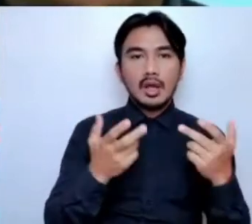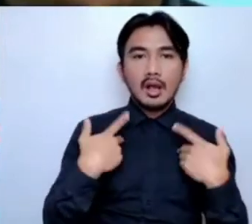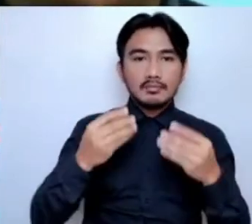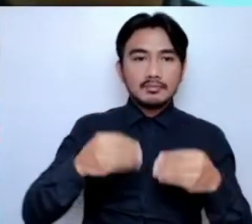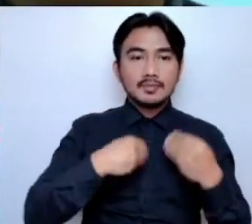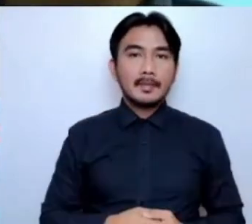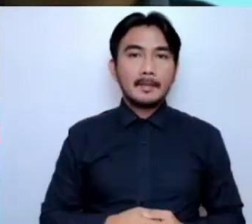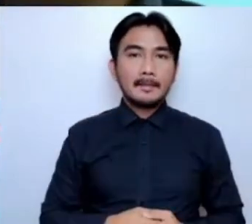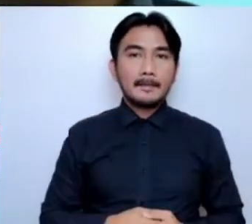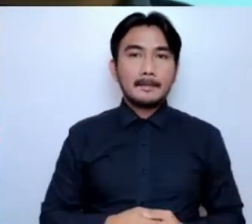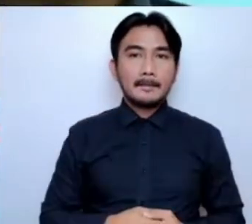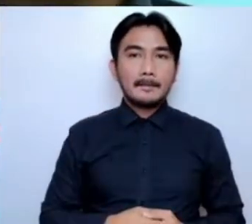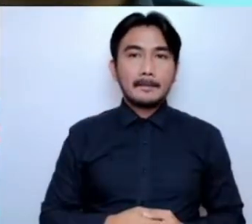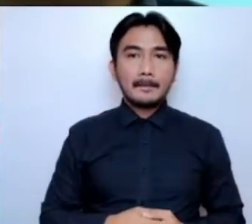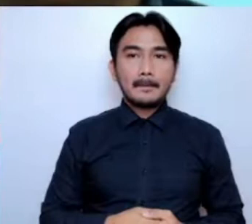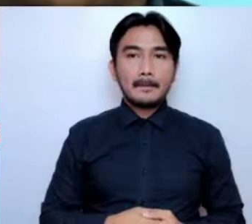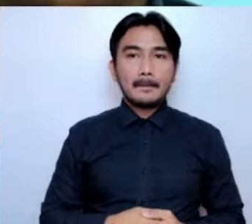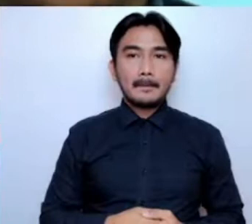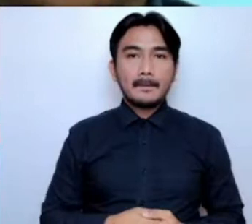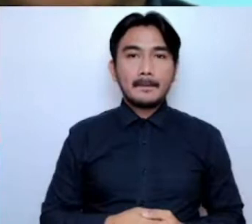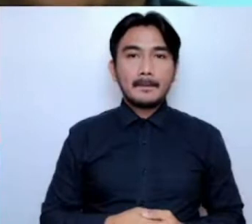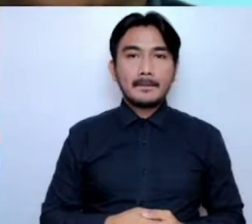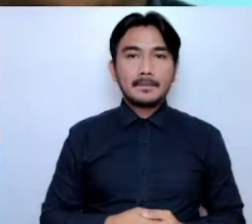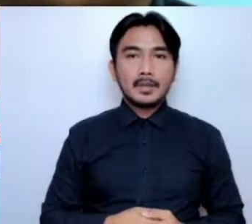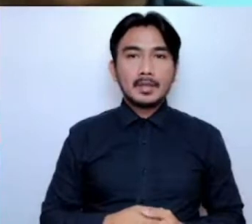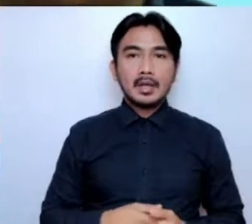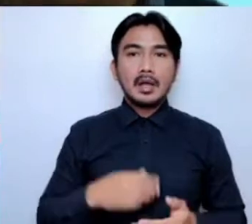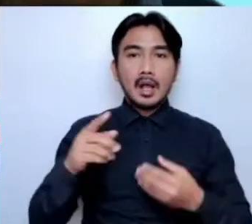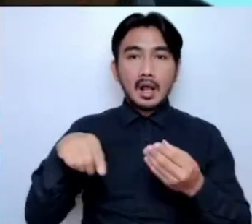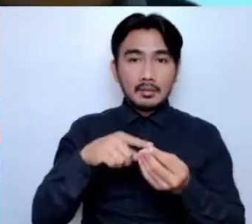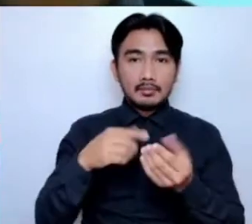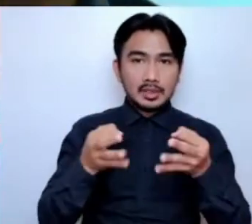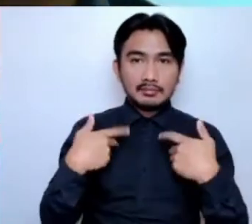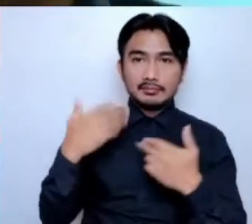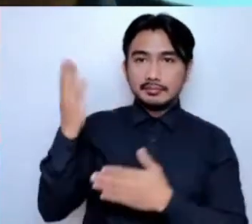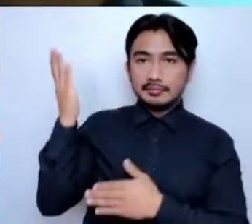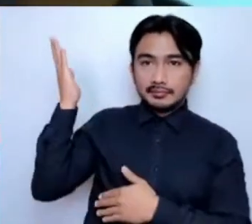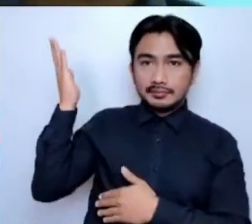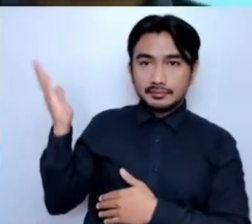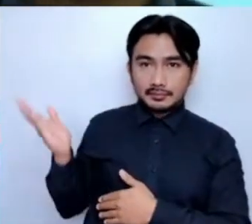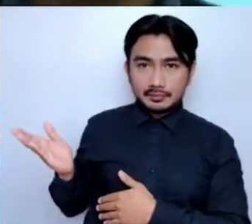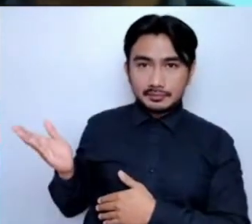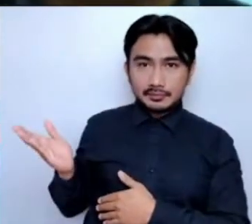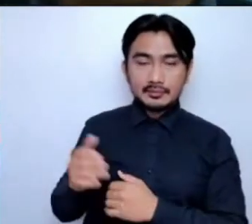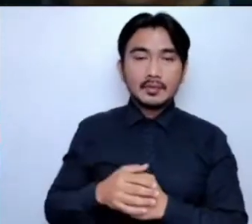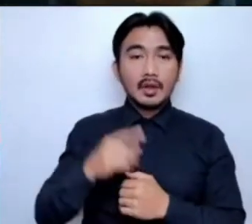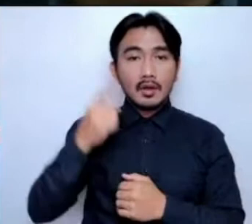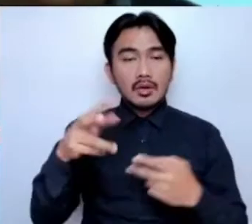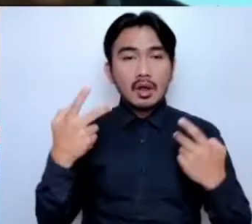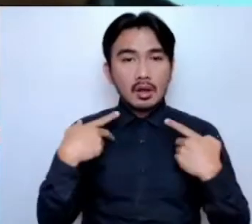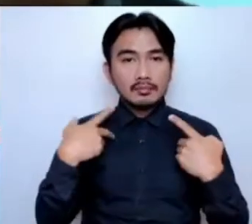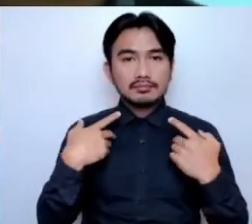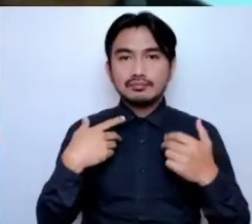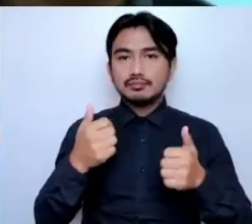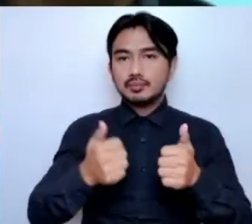and numeracy. The articulation of performance indicators are as follows. For you to get an outstanding rating,